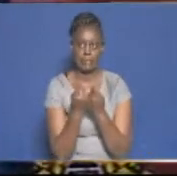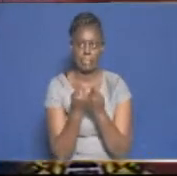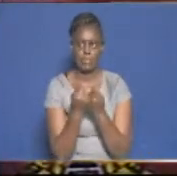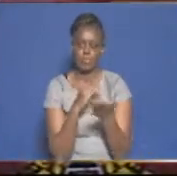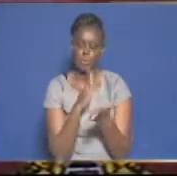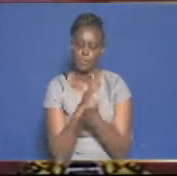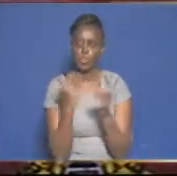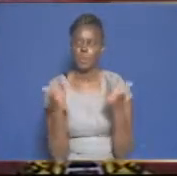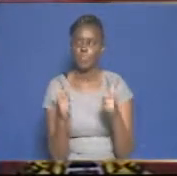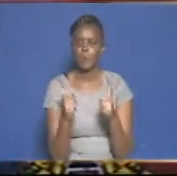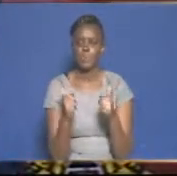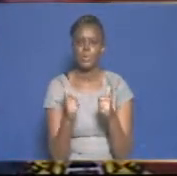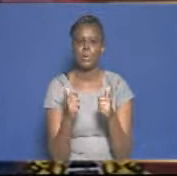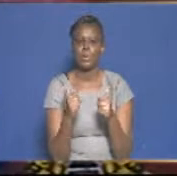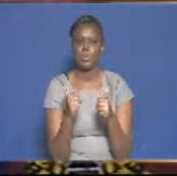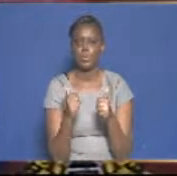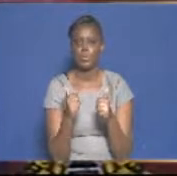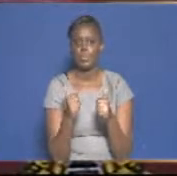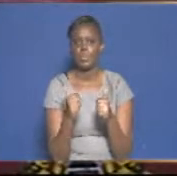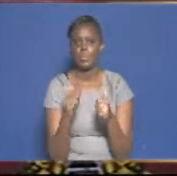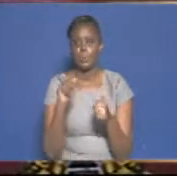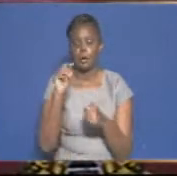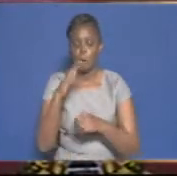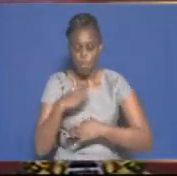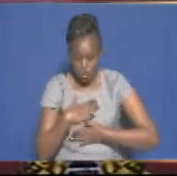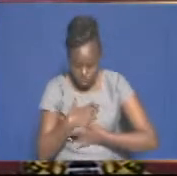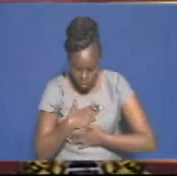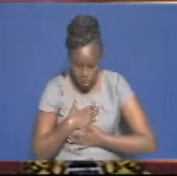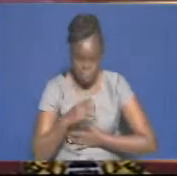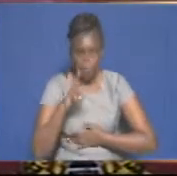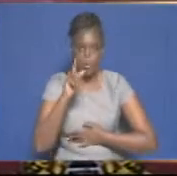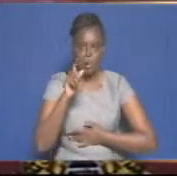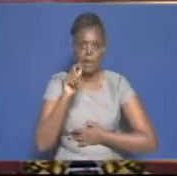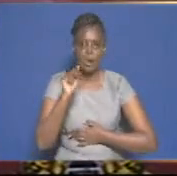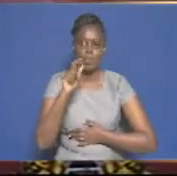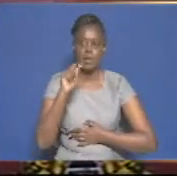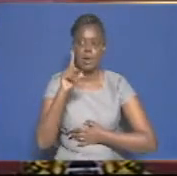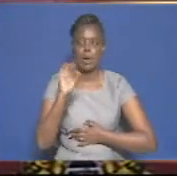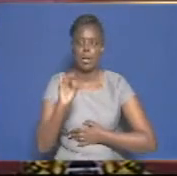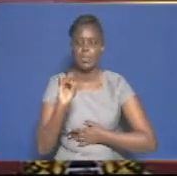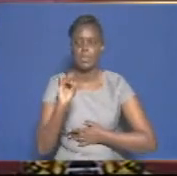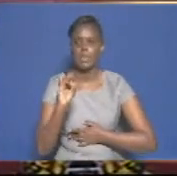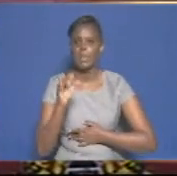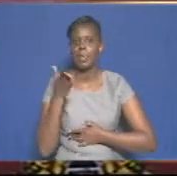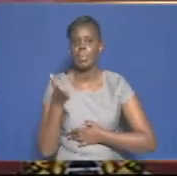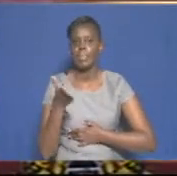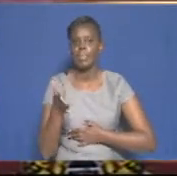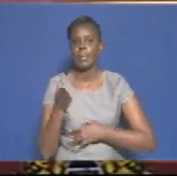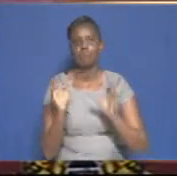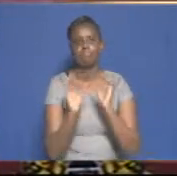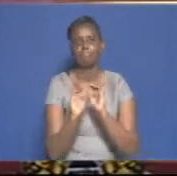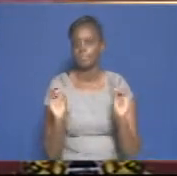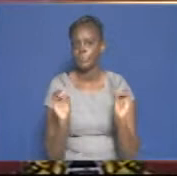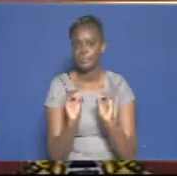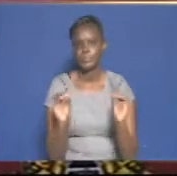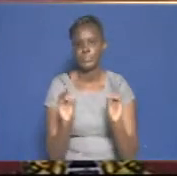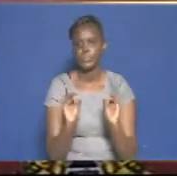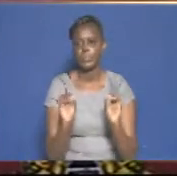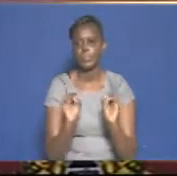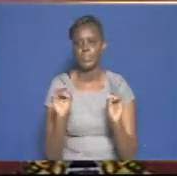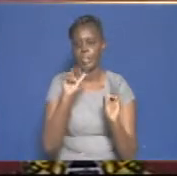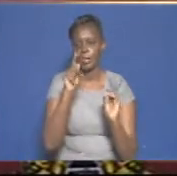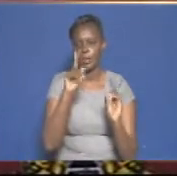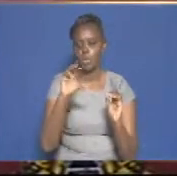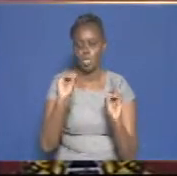sure whether Honorable Atandi was there, because Honorable Atandi, with a lot of respect, doesn't fit in the Jakoyo's